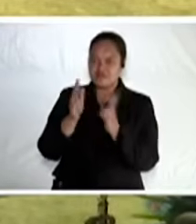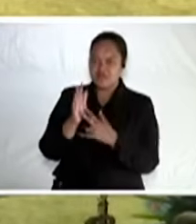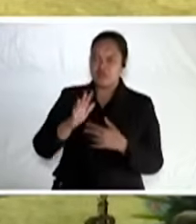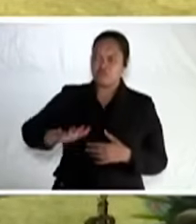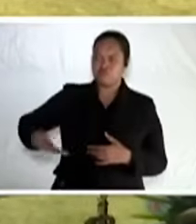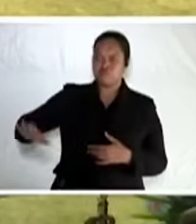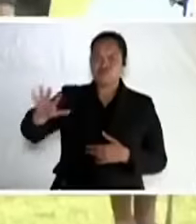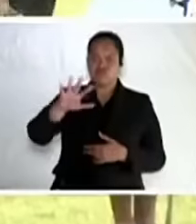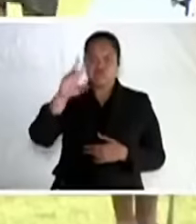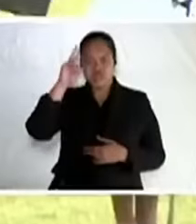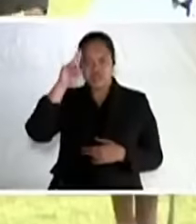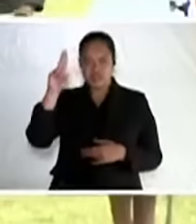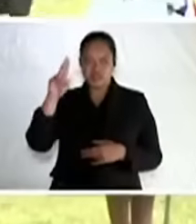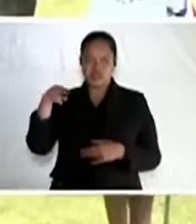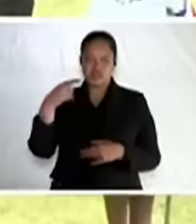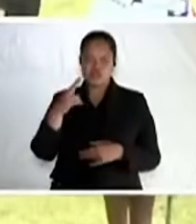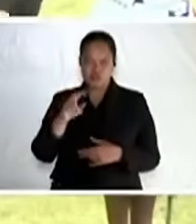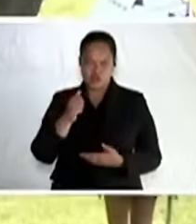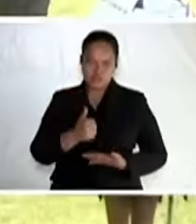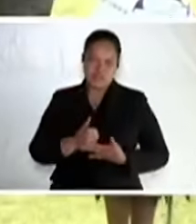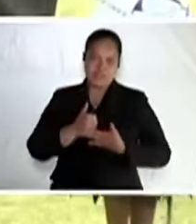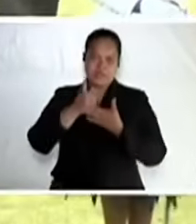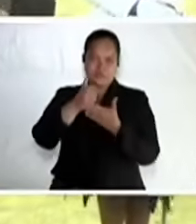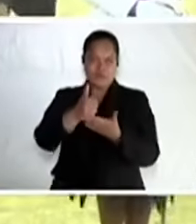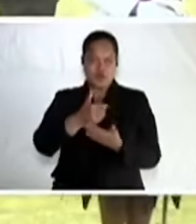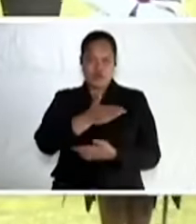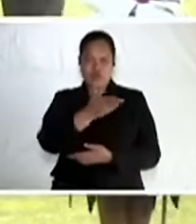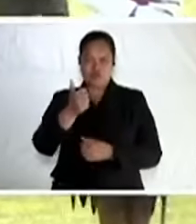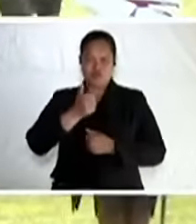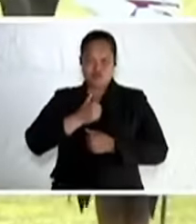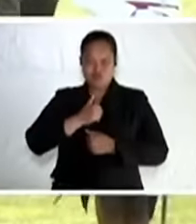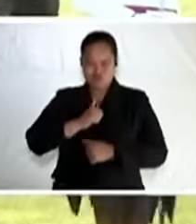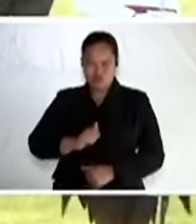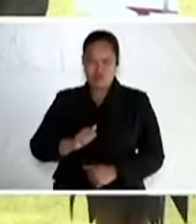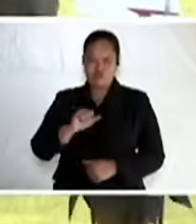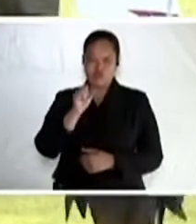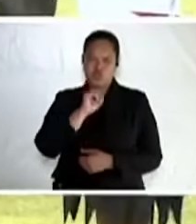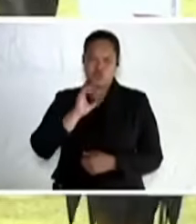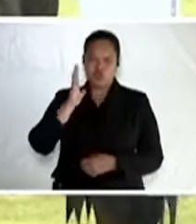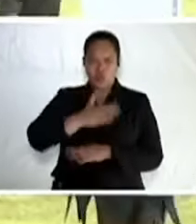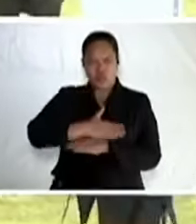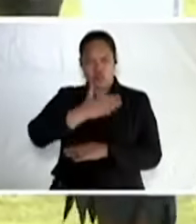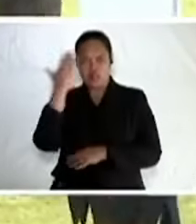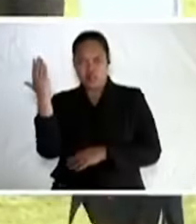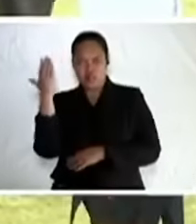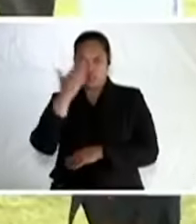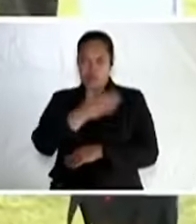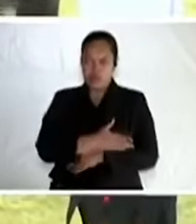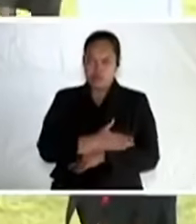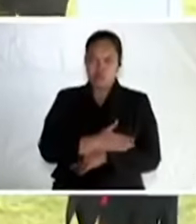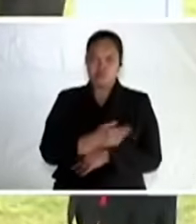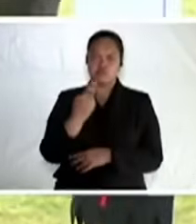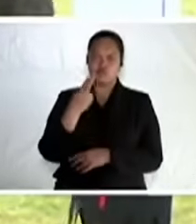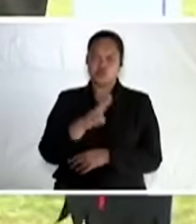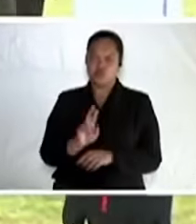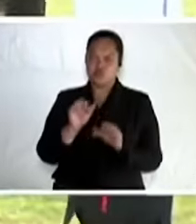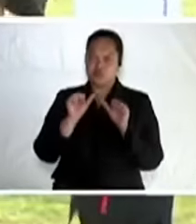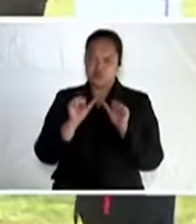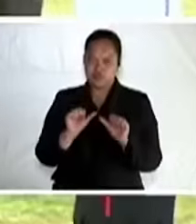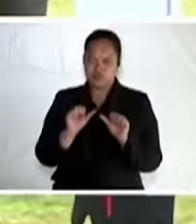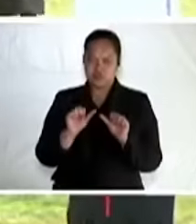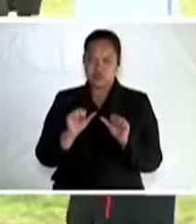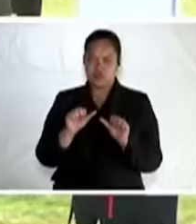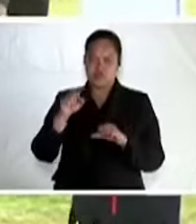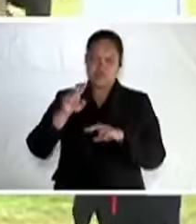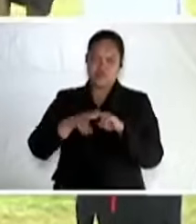and an entire nation to stand behind these brave souls who go out day in, day out to secure our